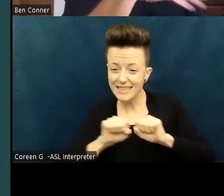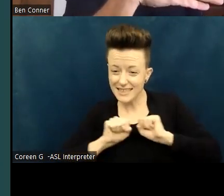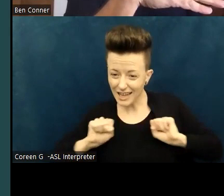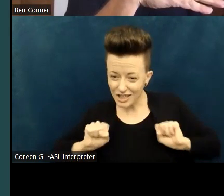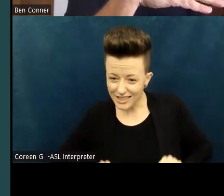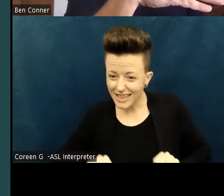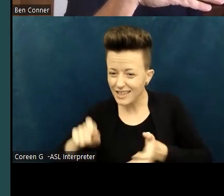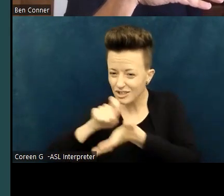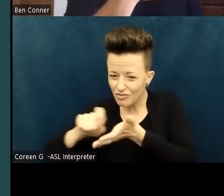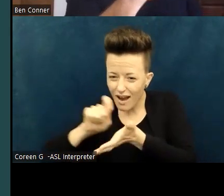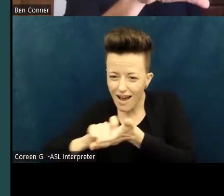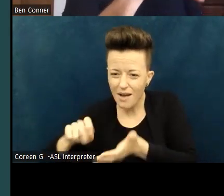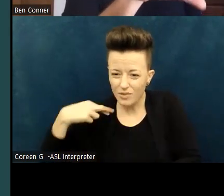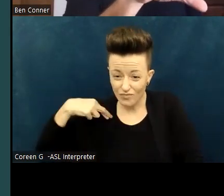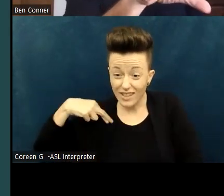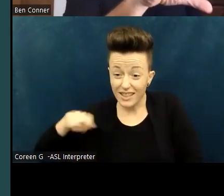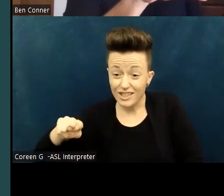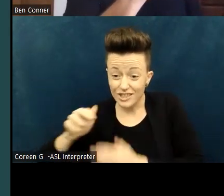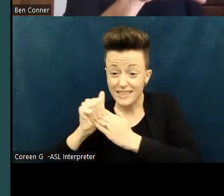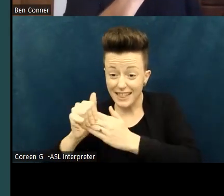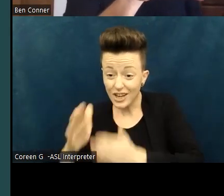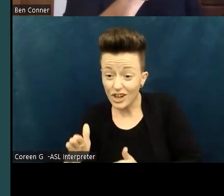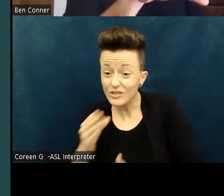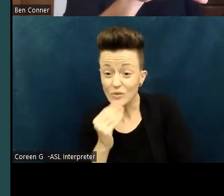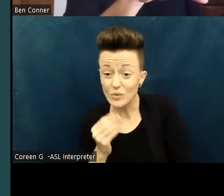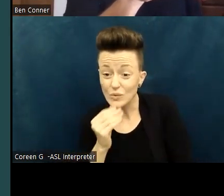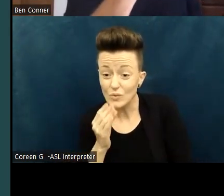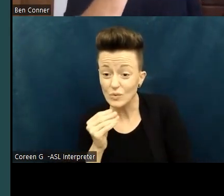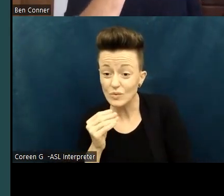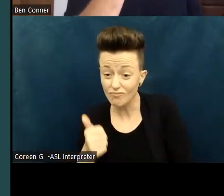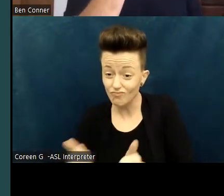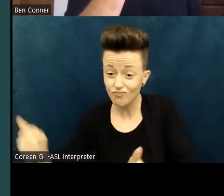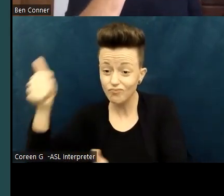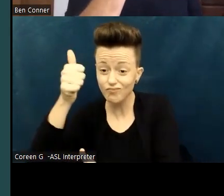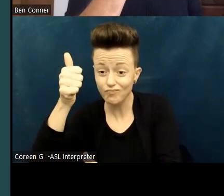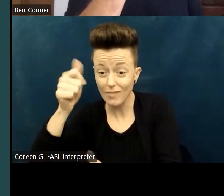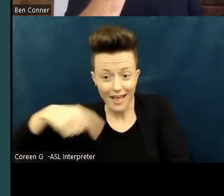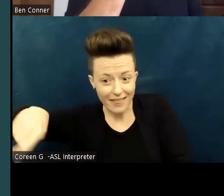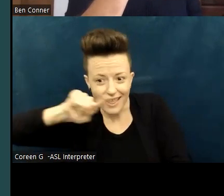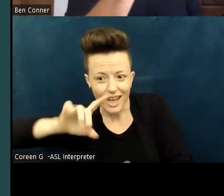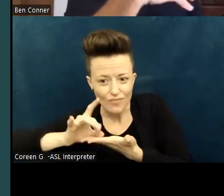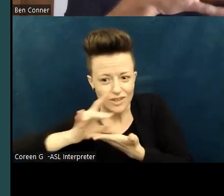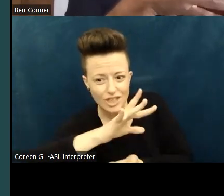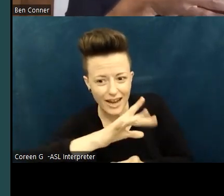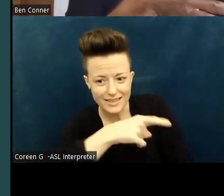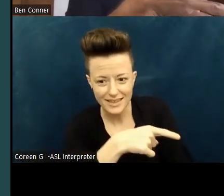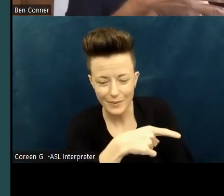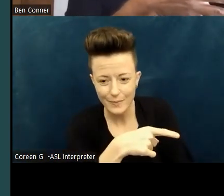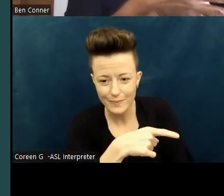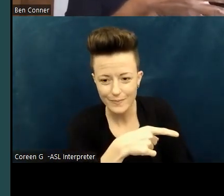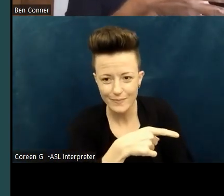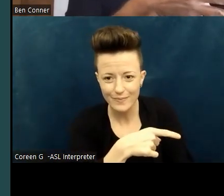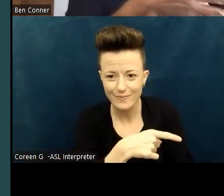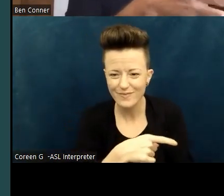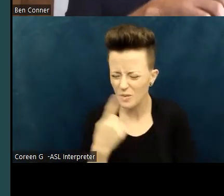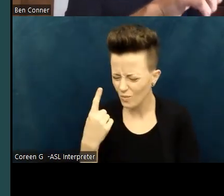scribes, zealots. These are the Jews. They all rejected him. One of the best titles of a New Testament study I've ever